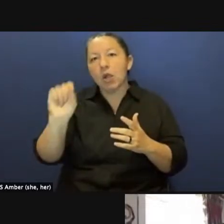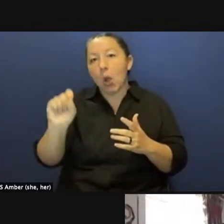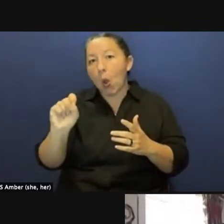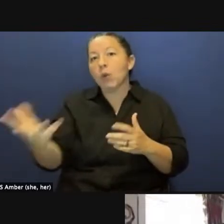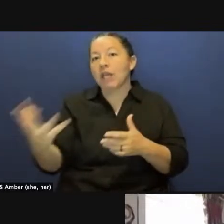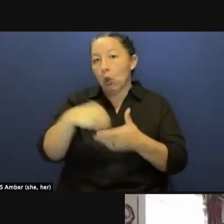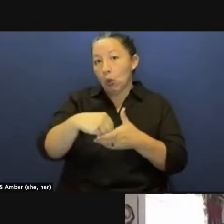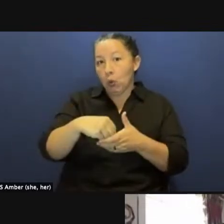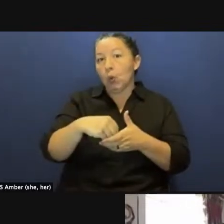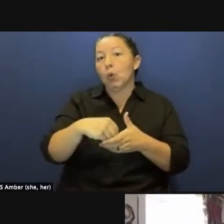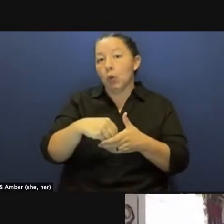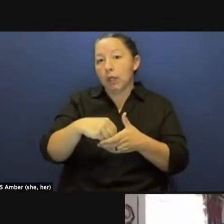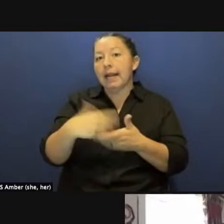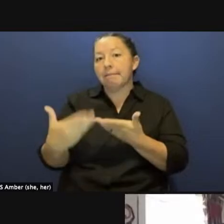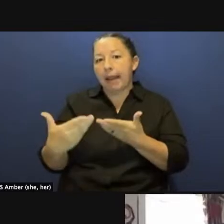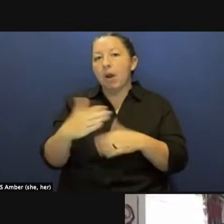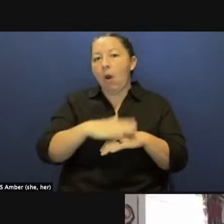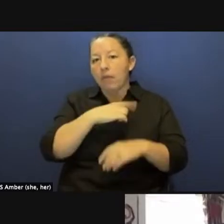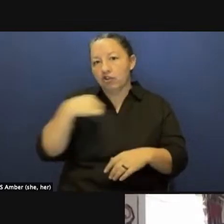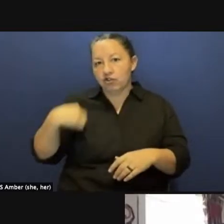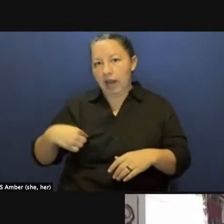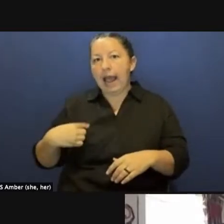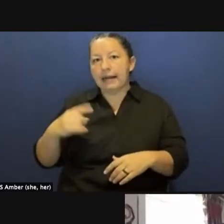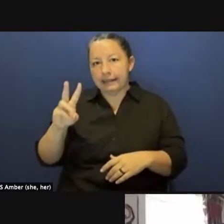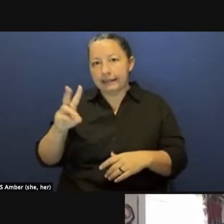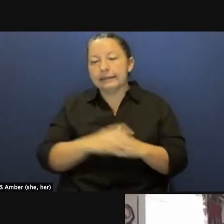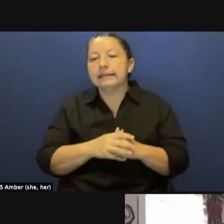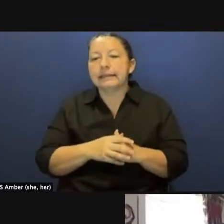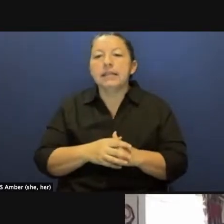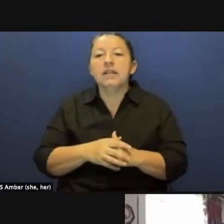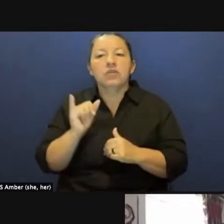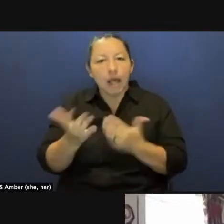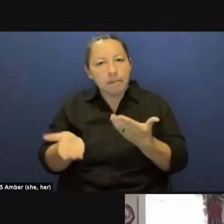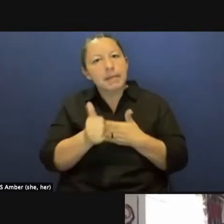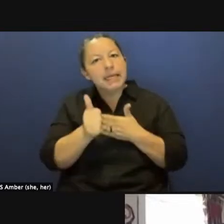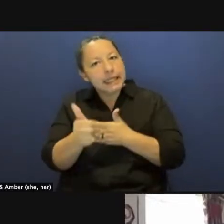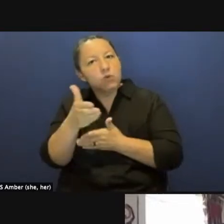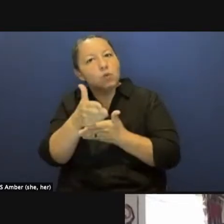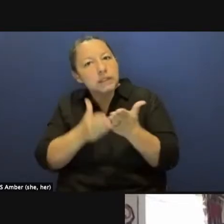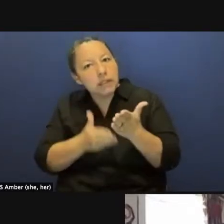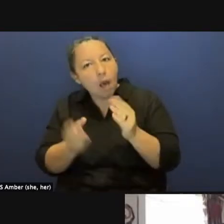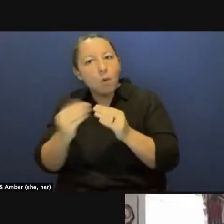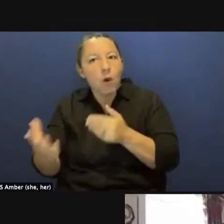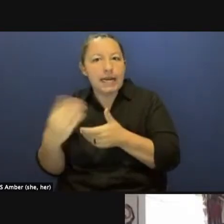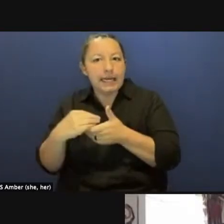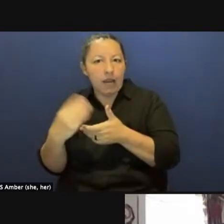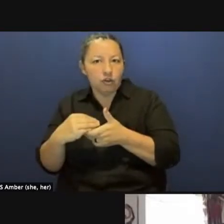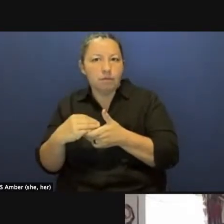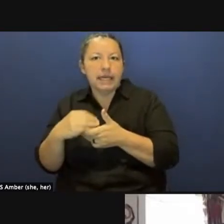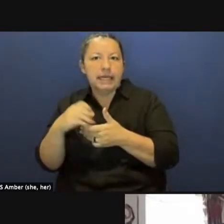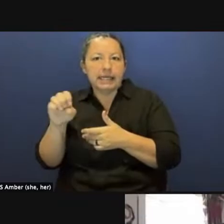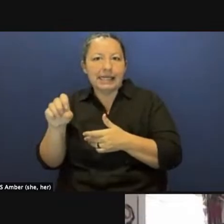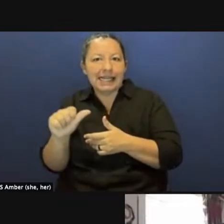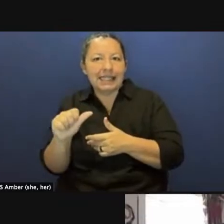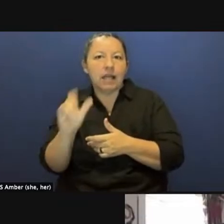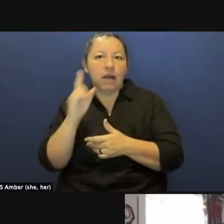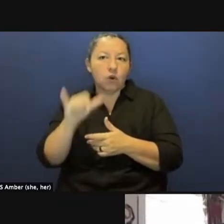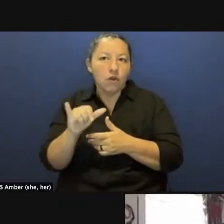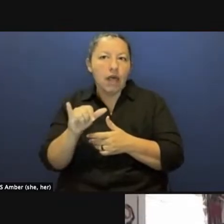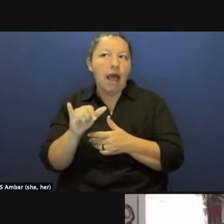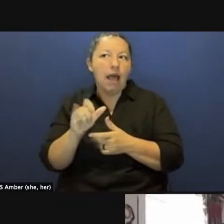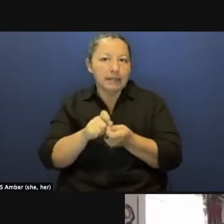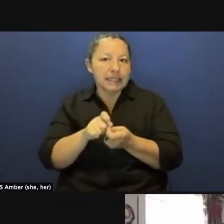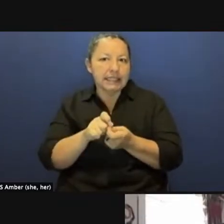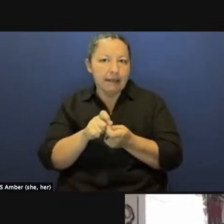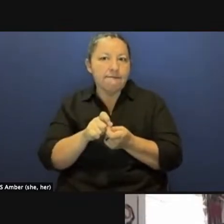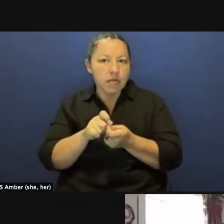Chang'e 6, and that may lead to some engagement of ESA in that particular mission. But again, nothing has